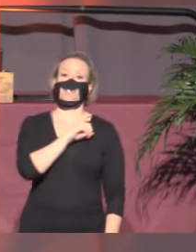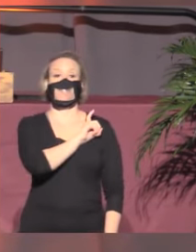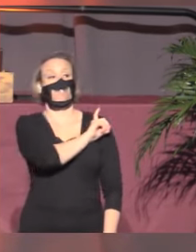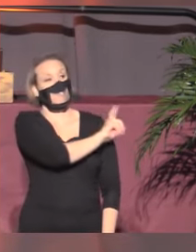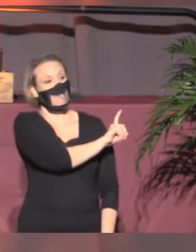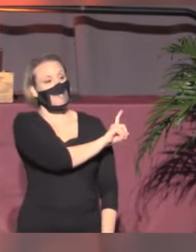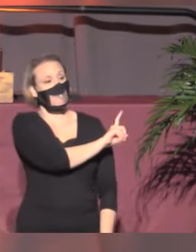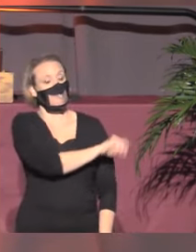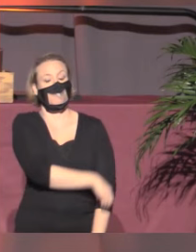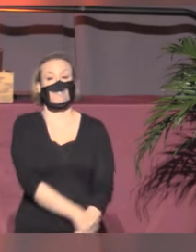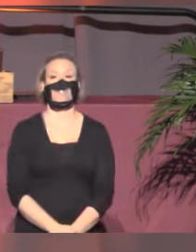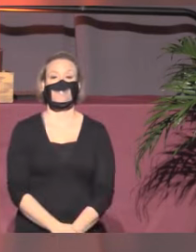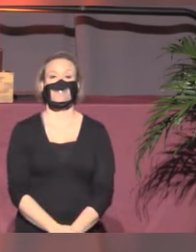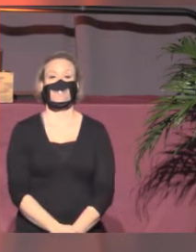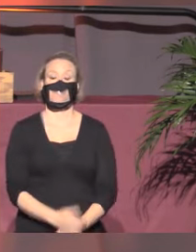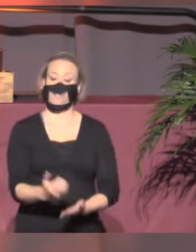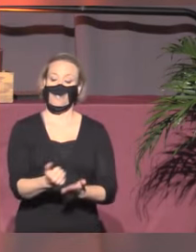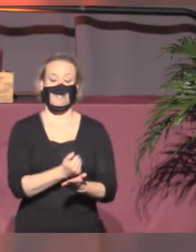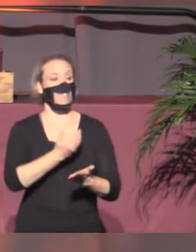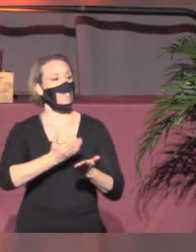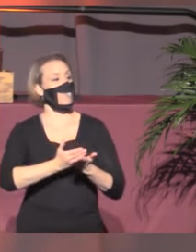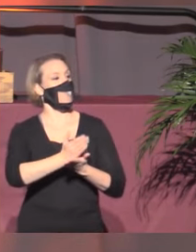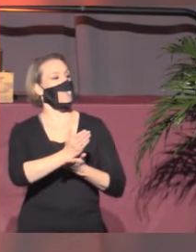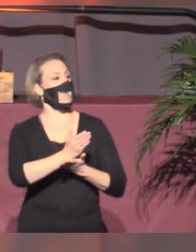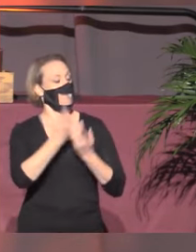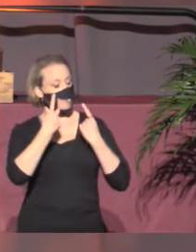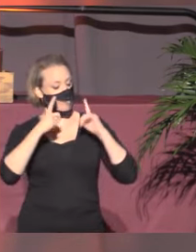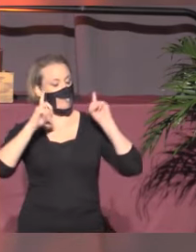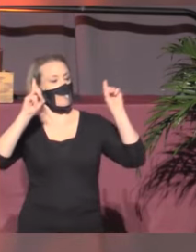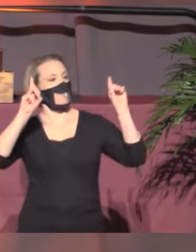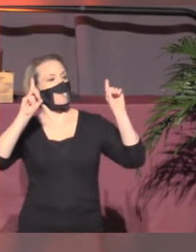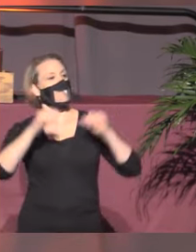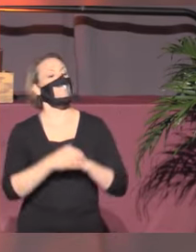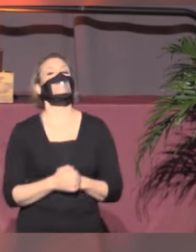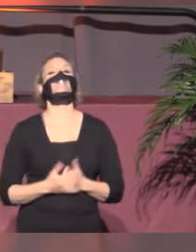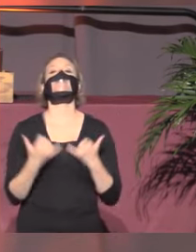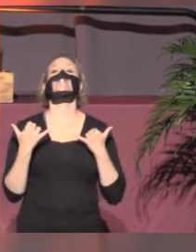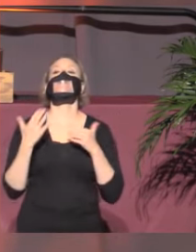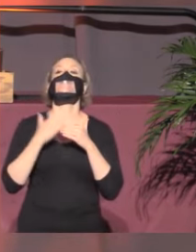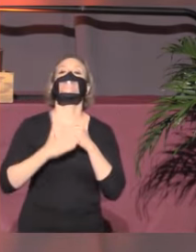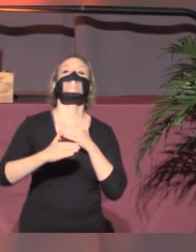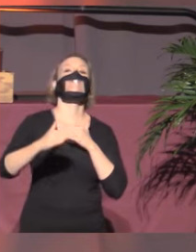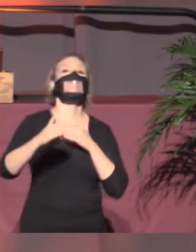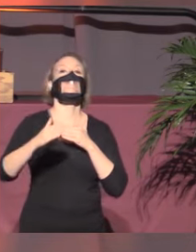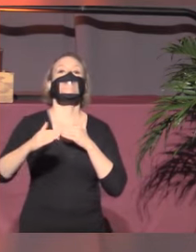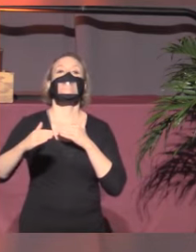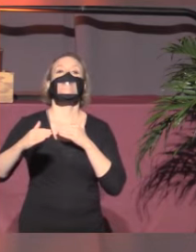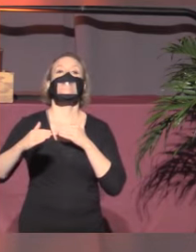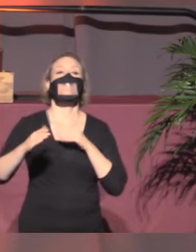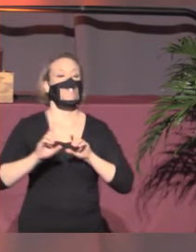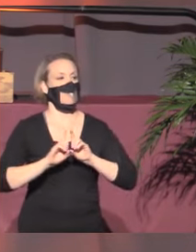the stage, received the right of our accomplishments, we now go forth adorned with